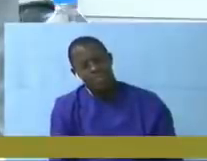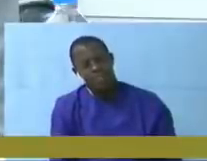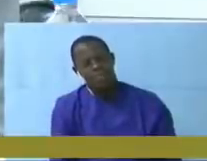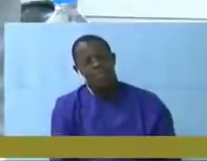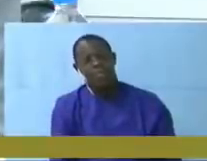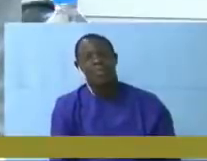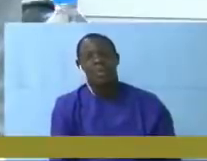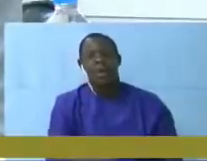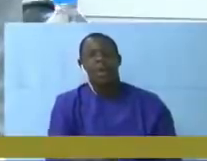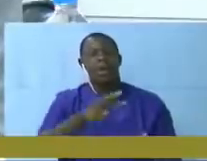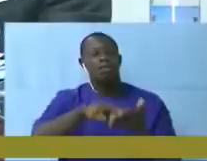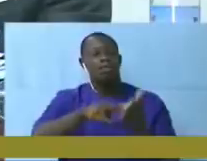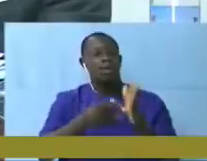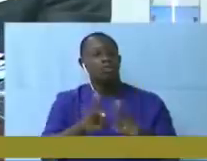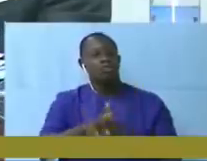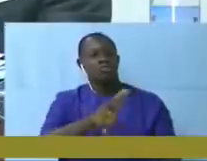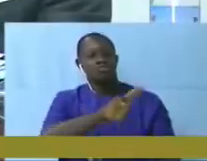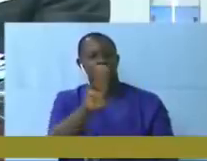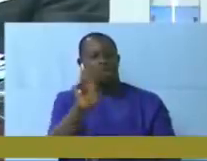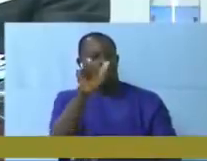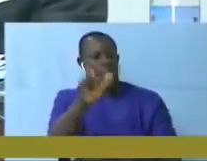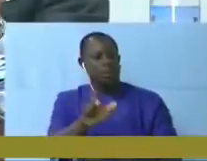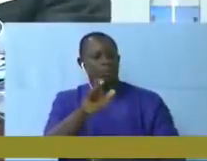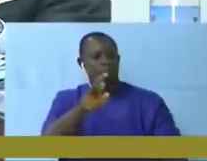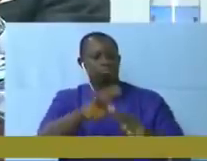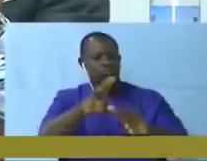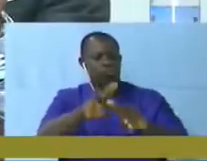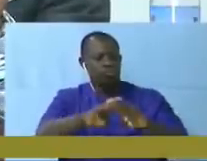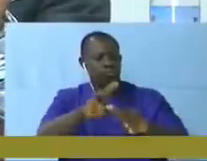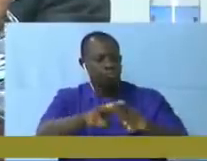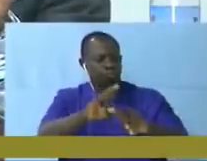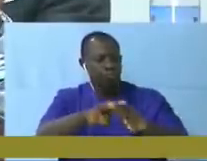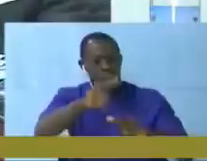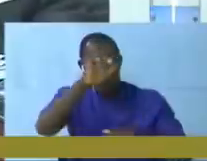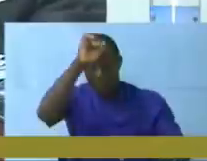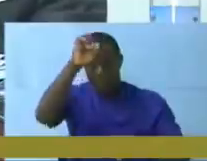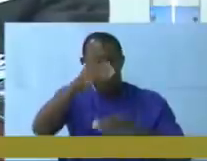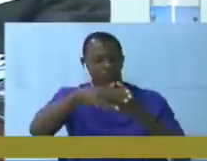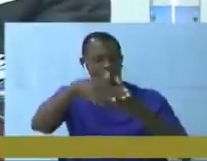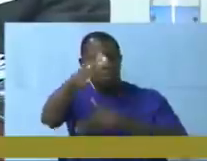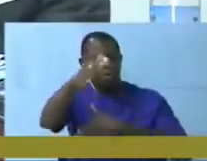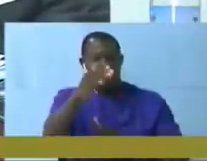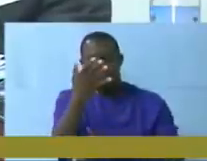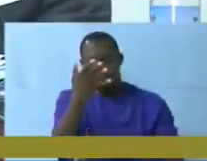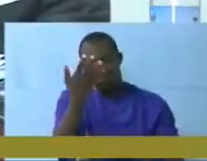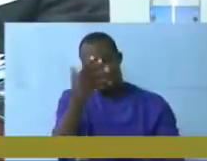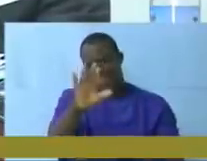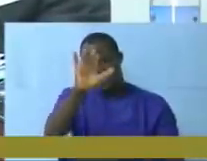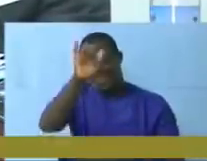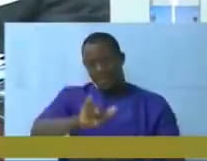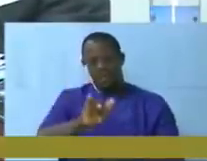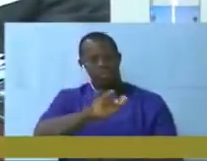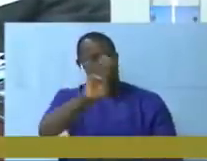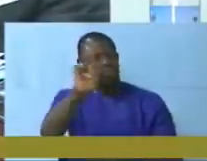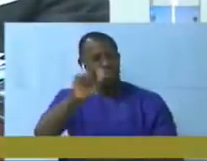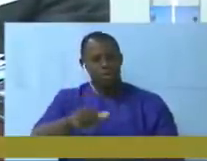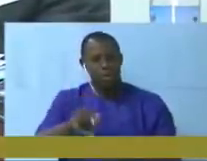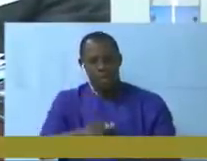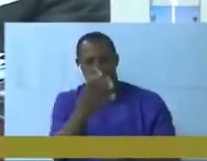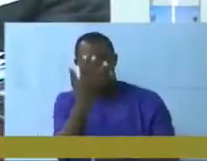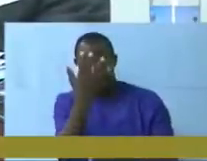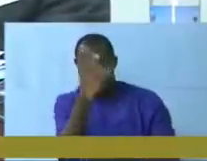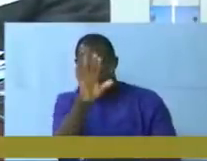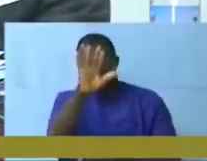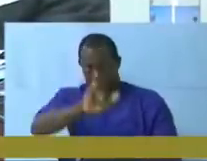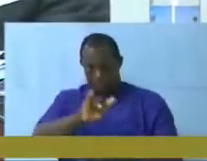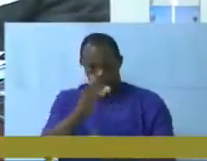Meaning, therefore, that no person can be president for more than 10 years. Lo lim teki moy ken warta nek president fi ci rew mi lo wessu